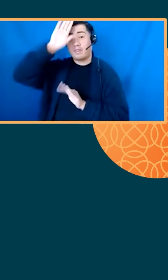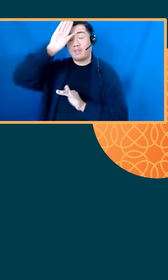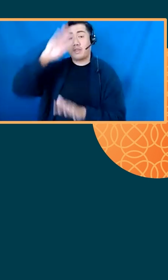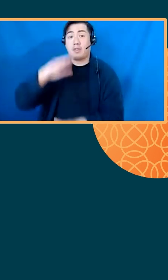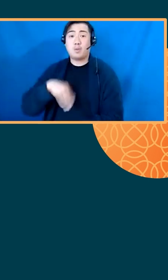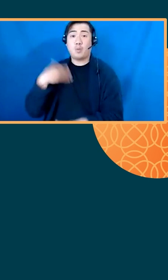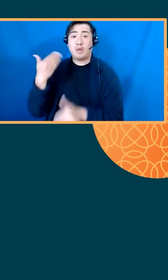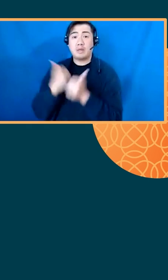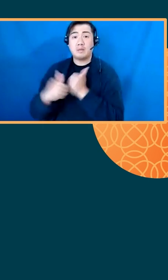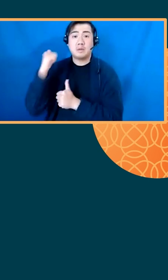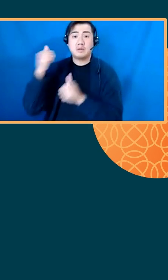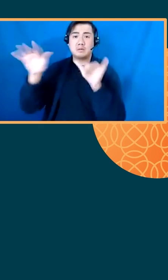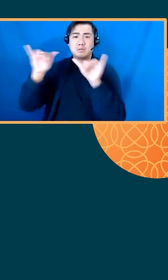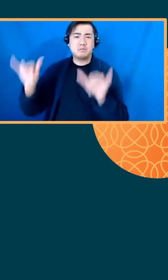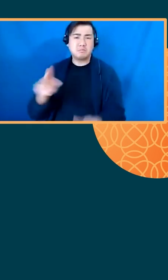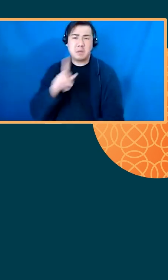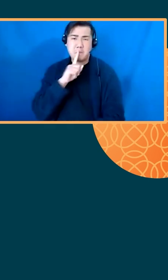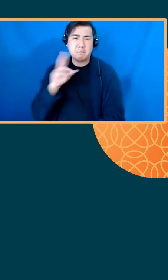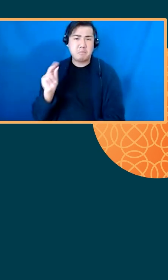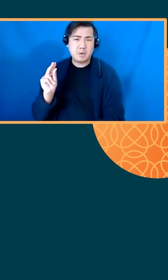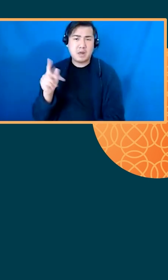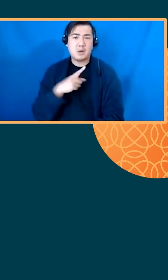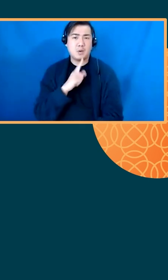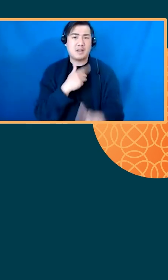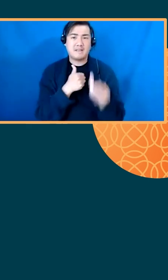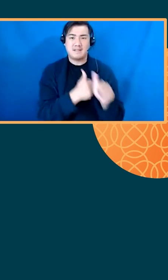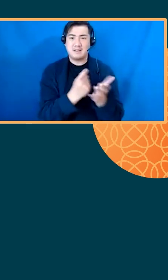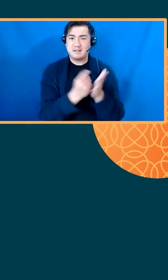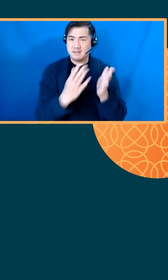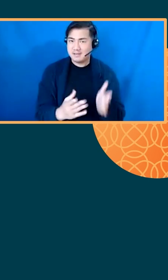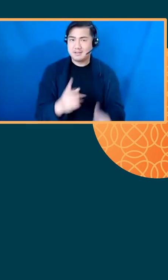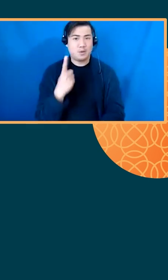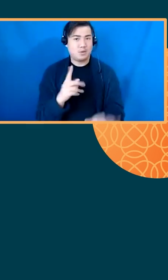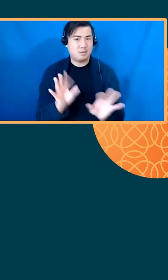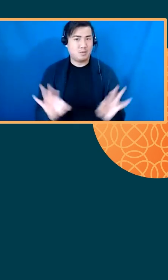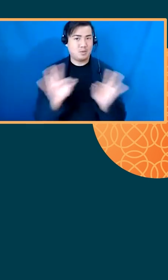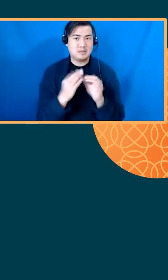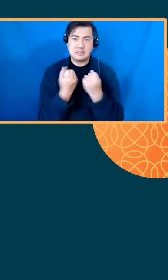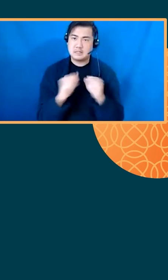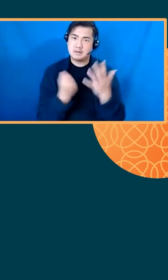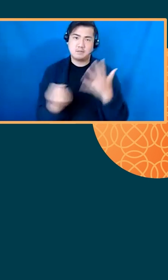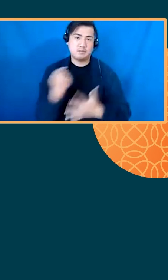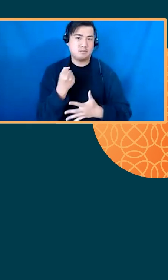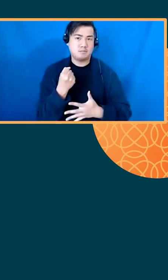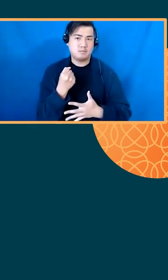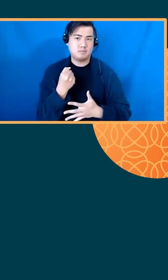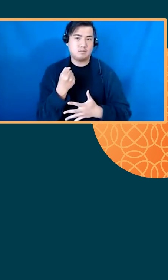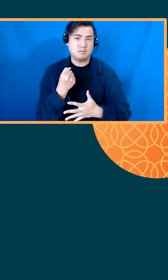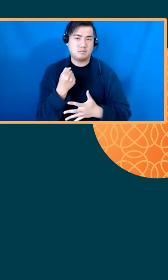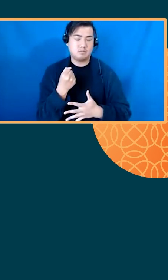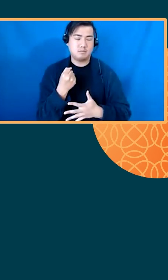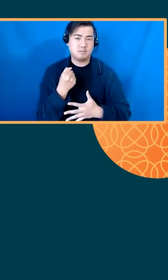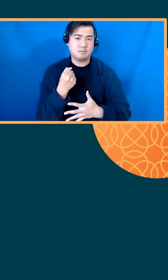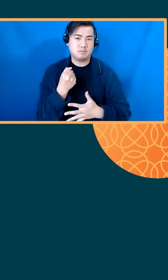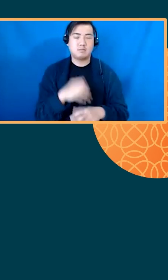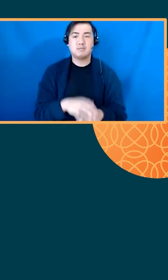first remembering what my therapist has taught me, which is safety first, Hazel, because it can't. And as